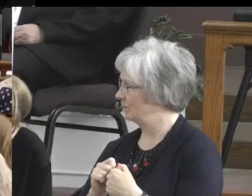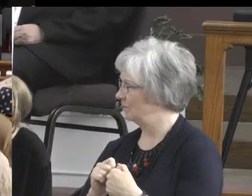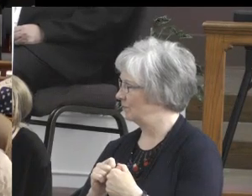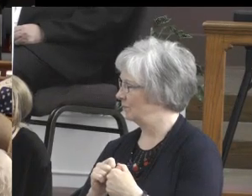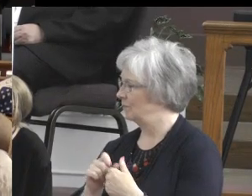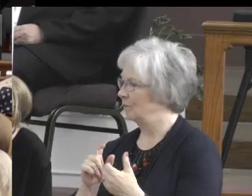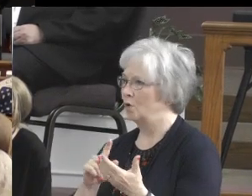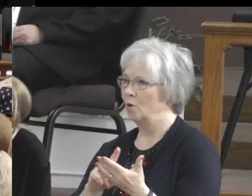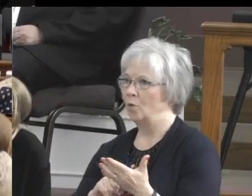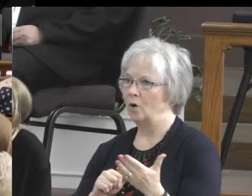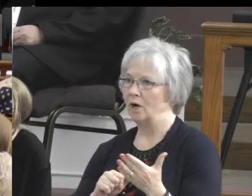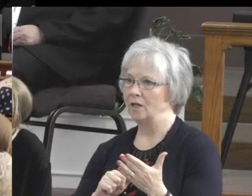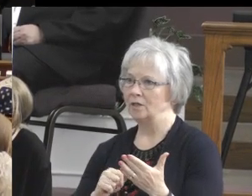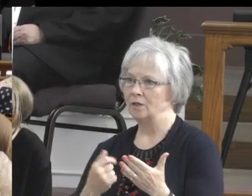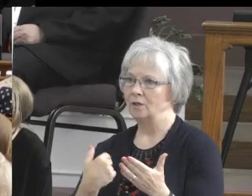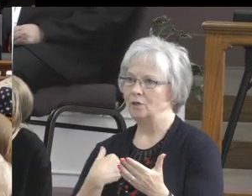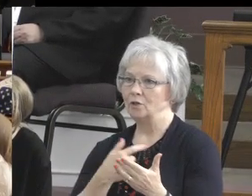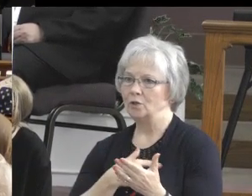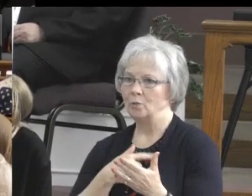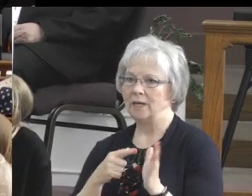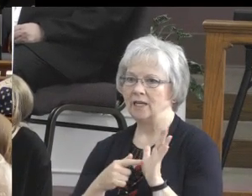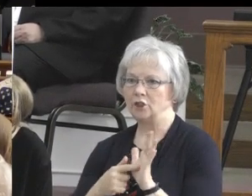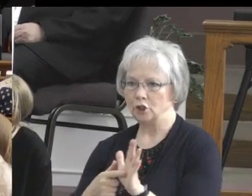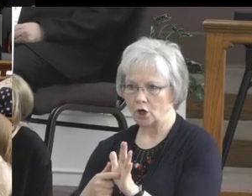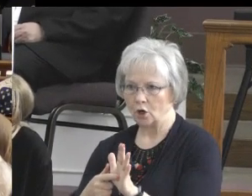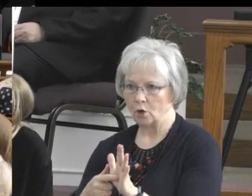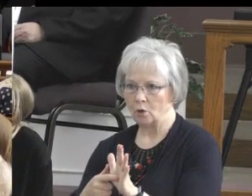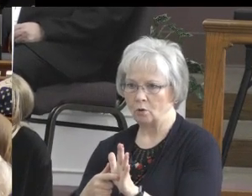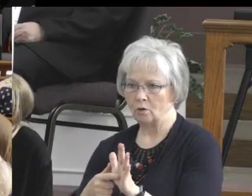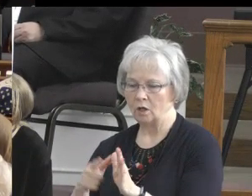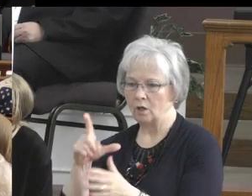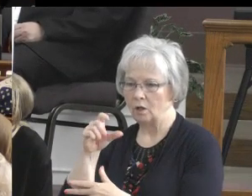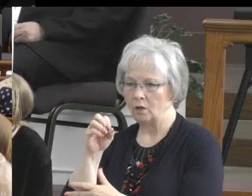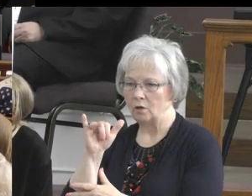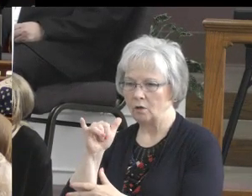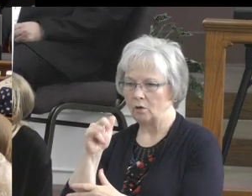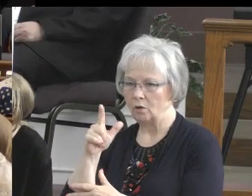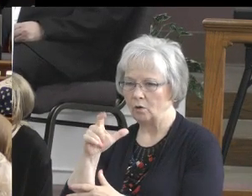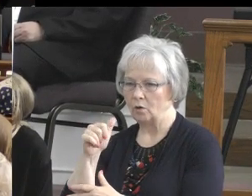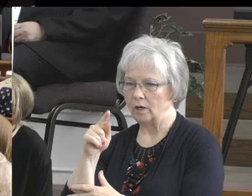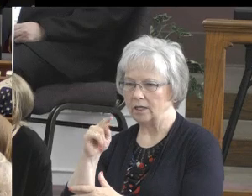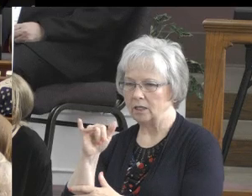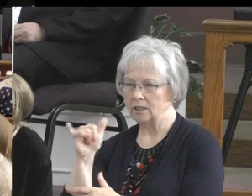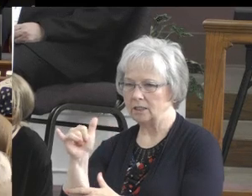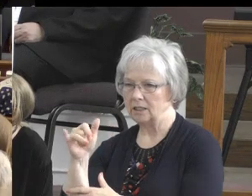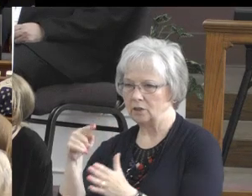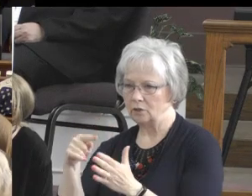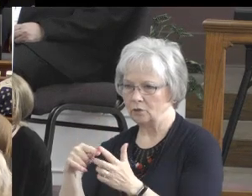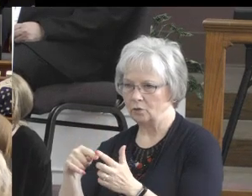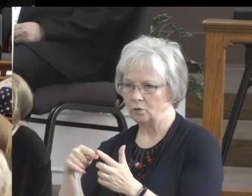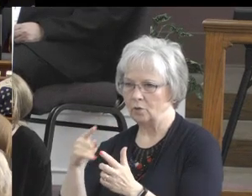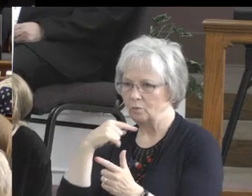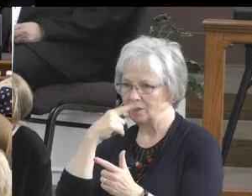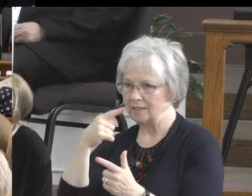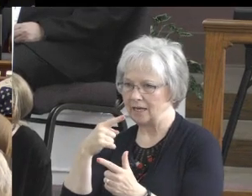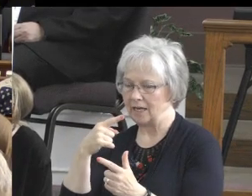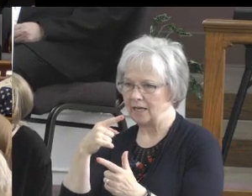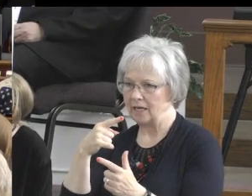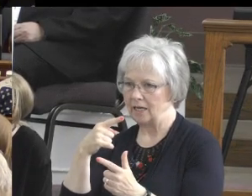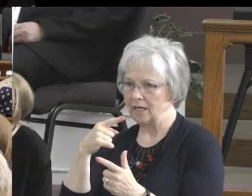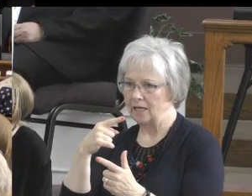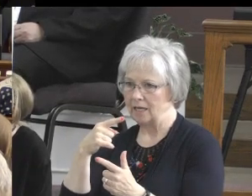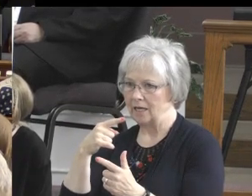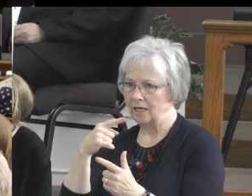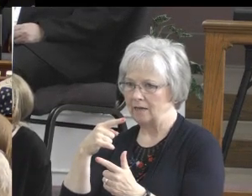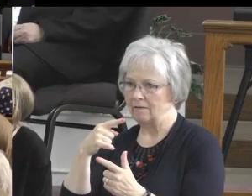What do we show loyalty to when we say the Pledge of Allegiance? So I pledge